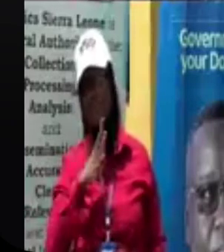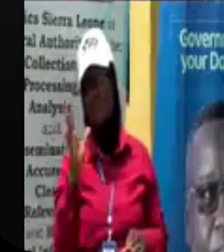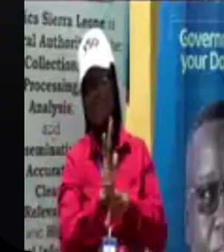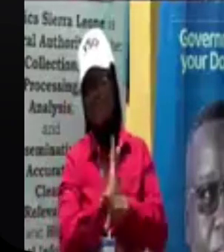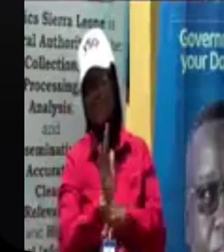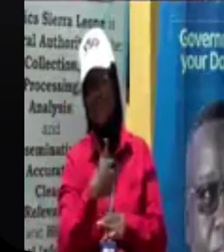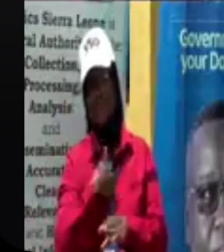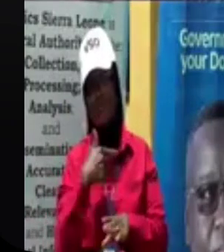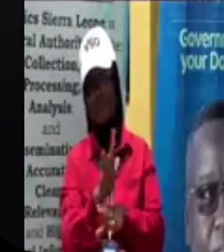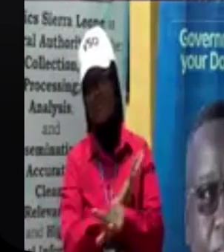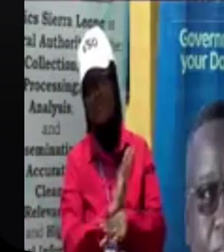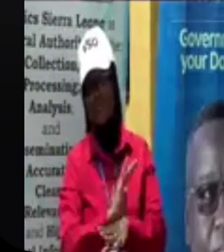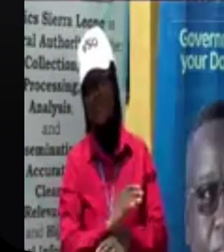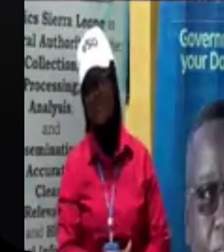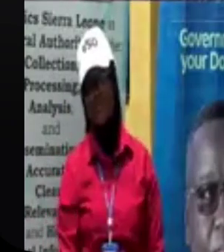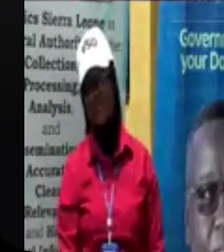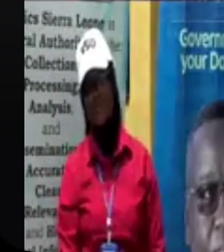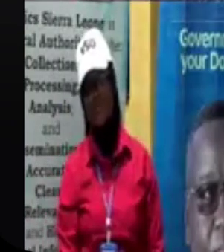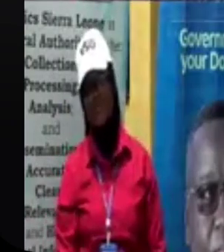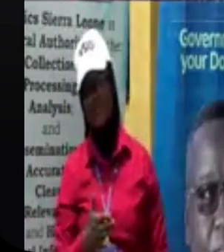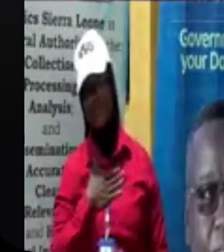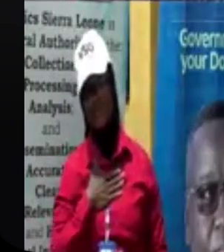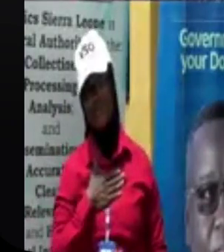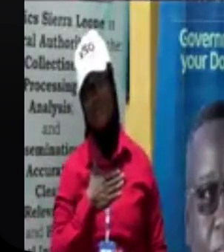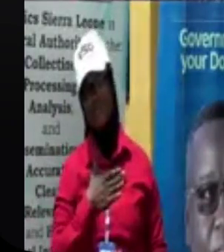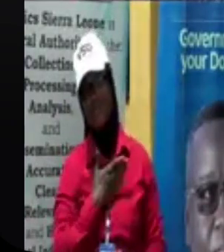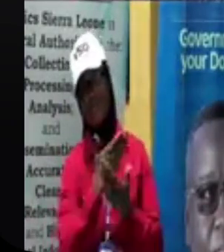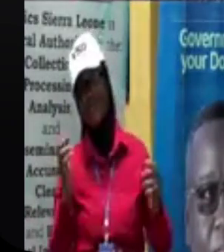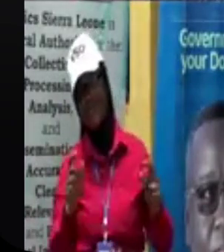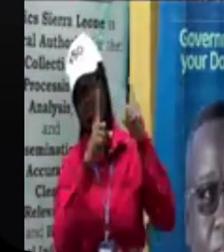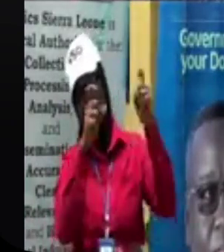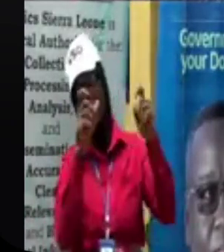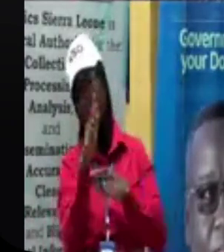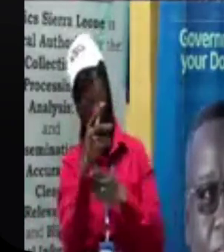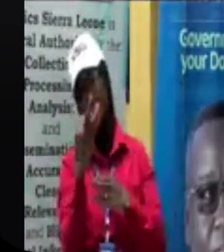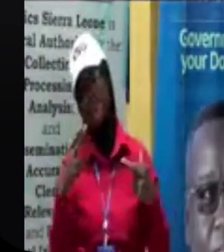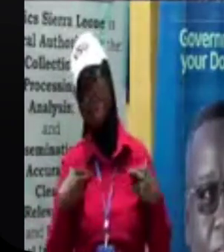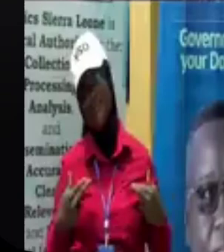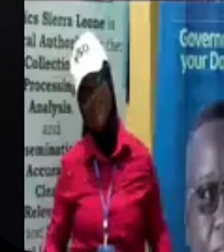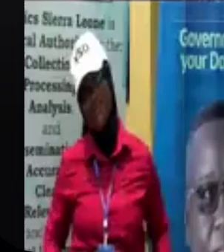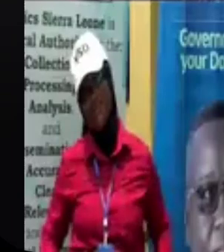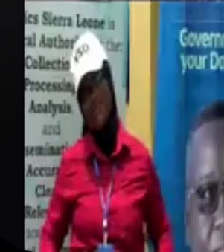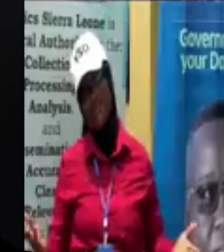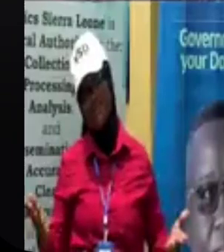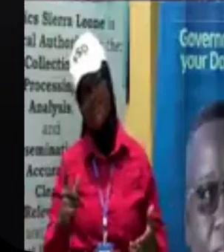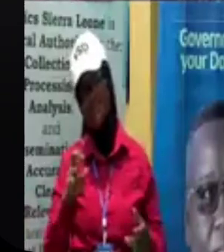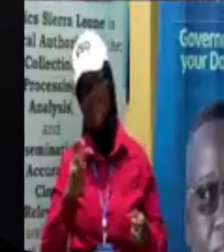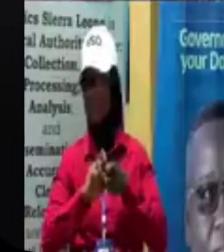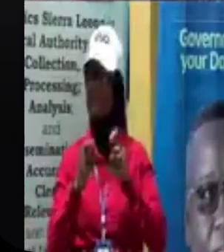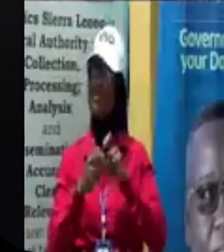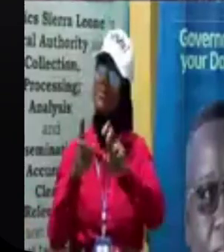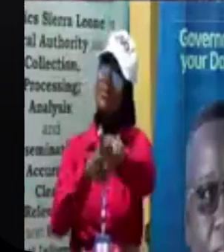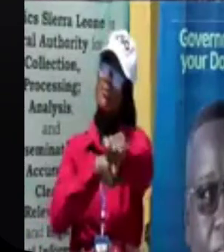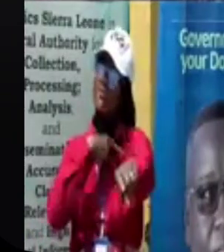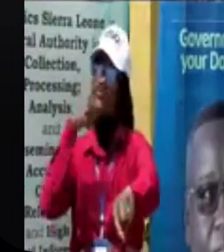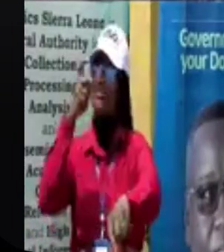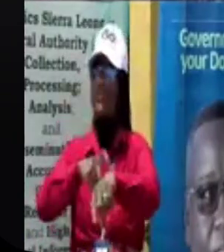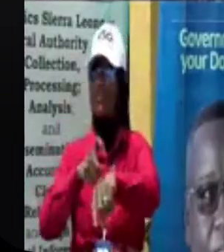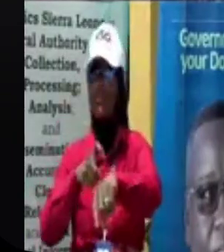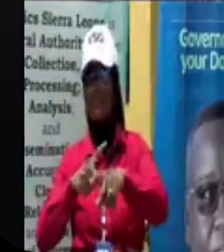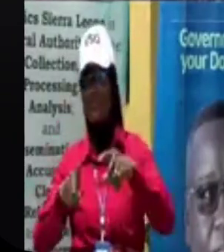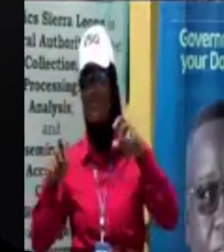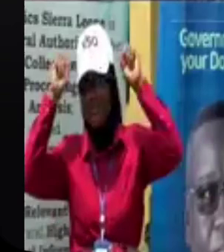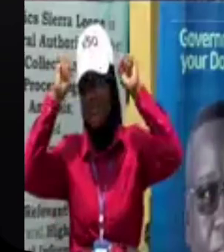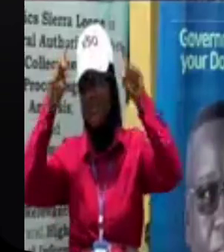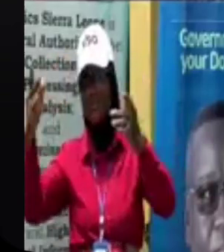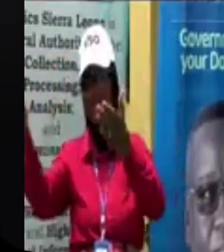and business. The thing what we can ask the Minister of Health not here. This is one I mean for long years, but today I get the opportunity